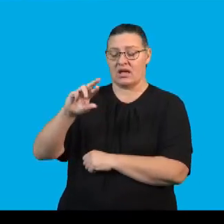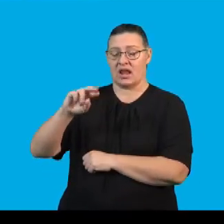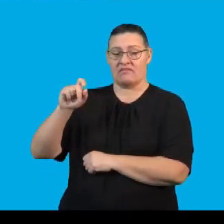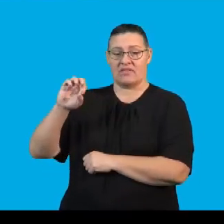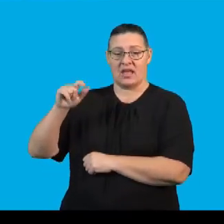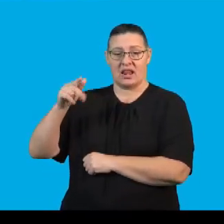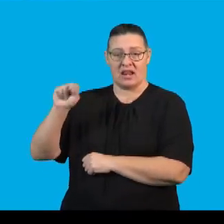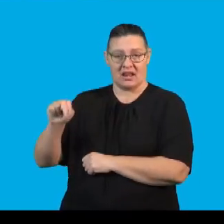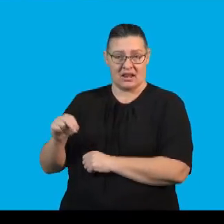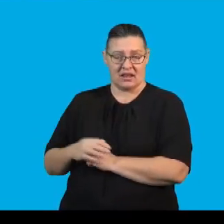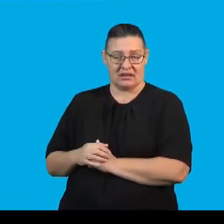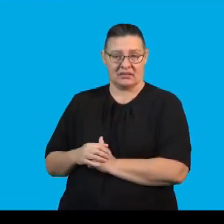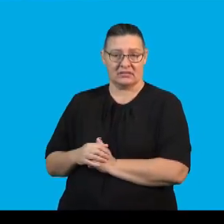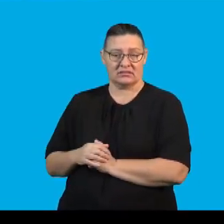follicle,